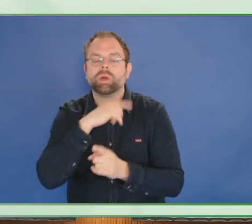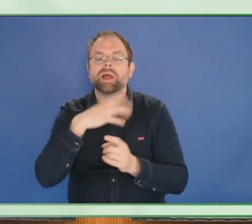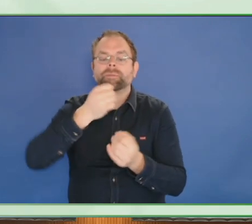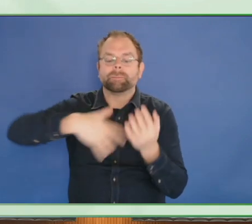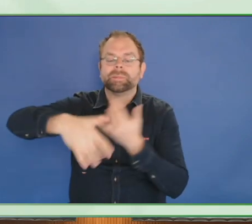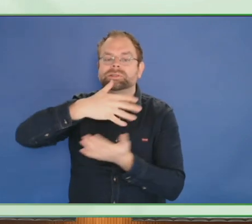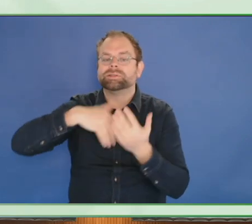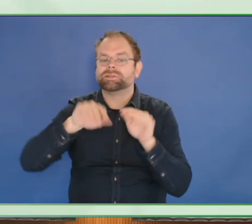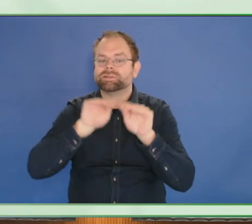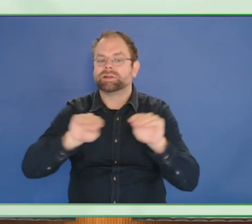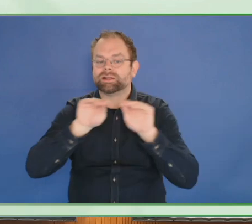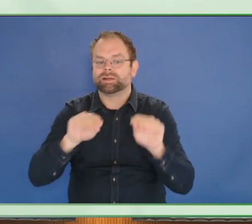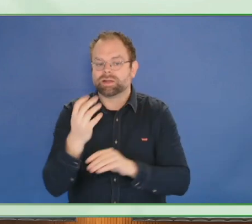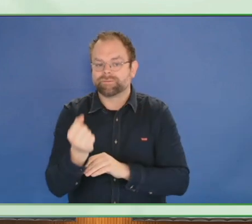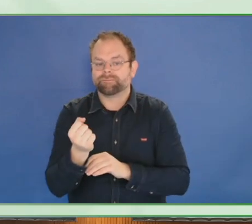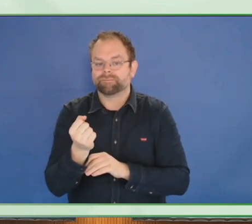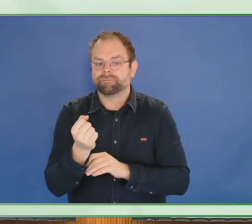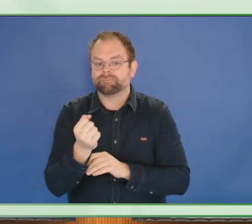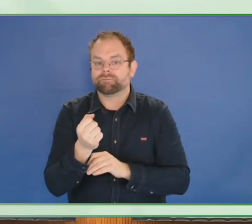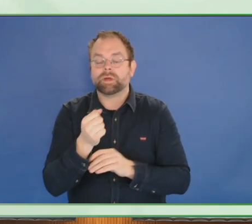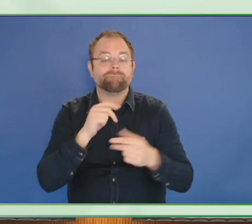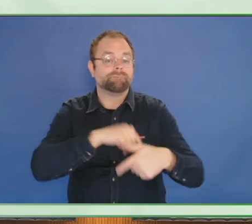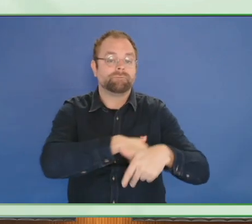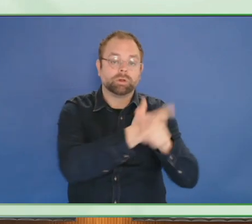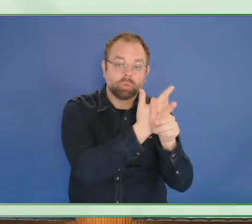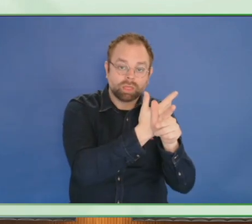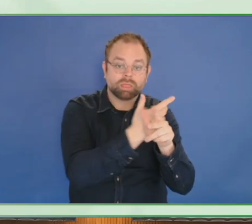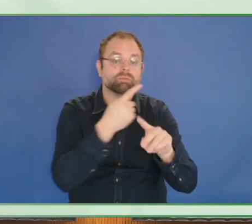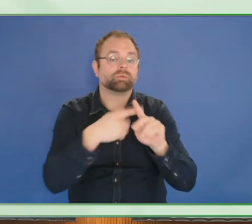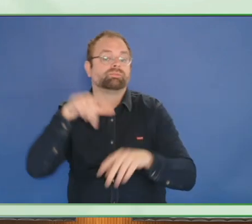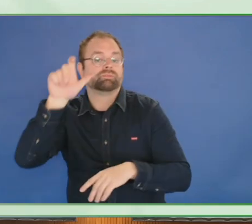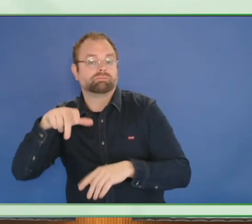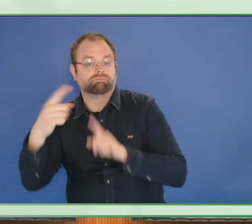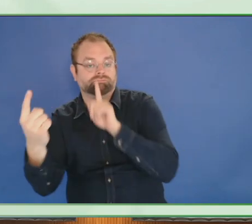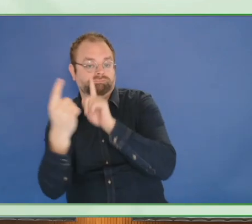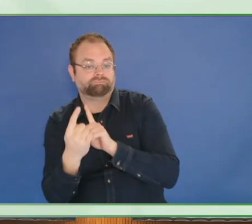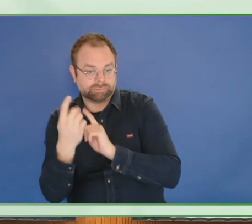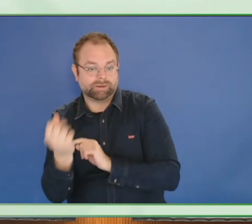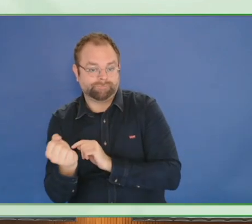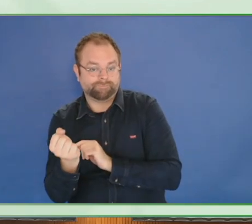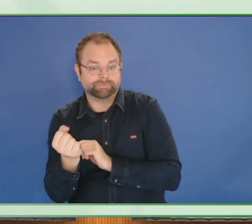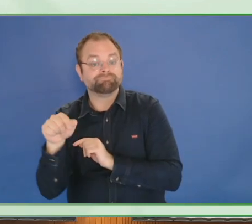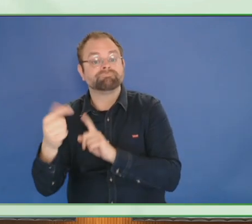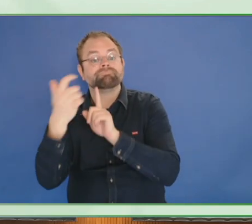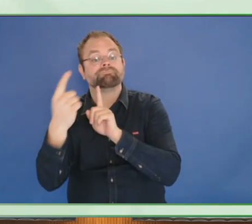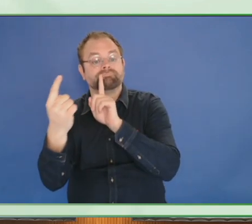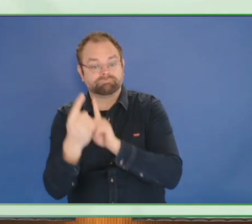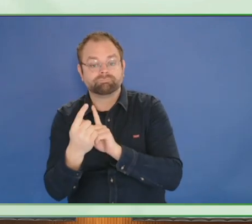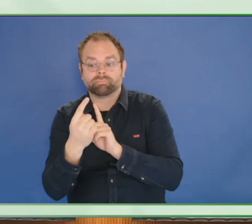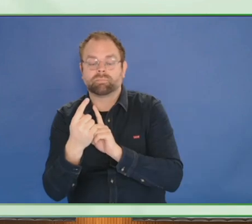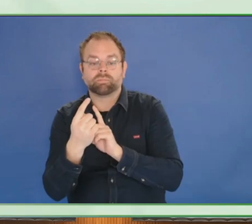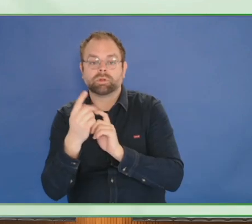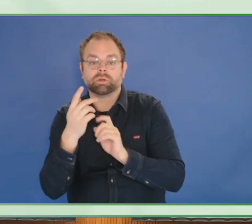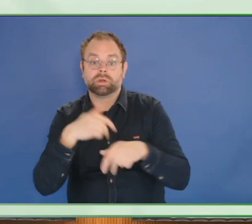stakeholders to expand our outreach in remote and marginalized areas. We relocate